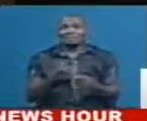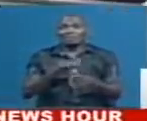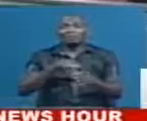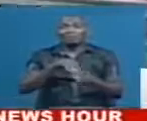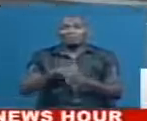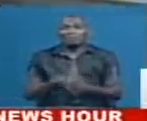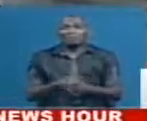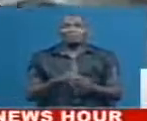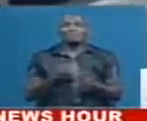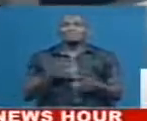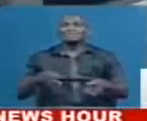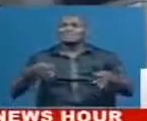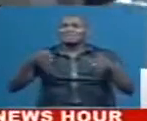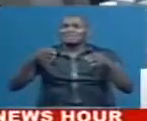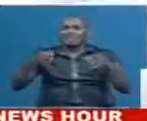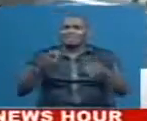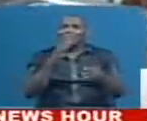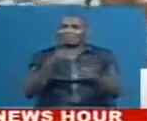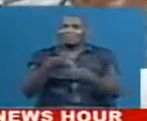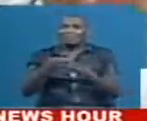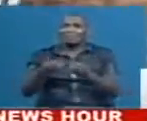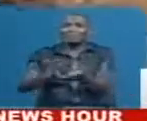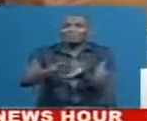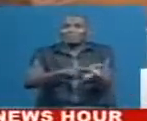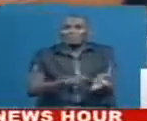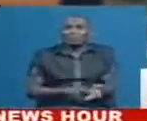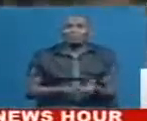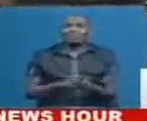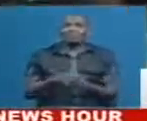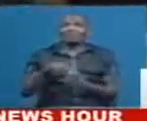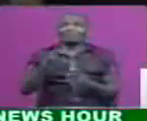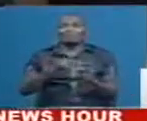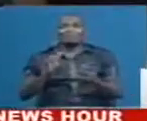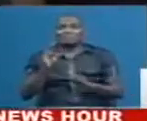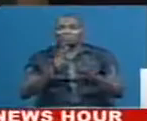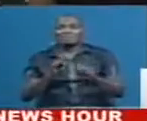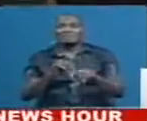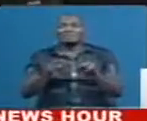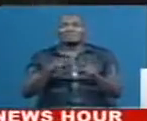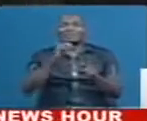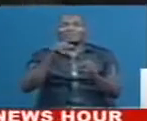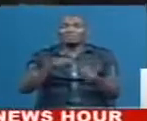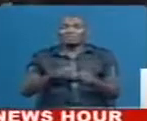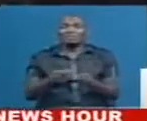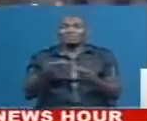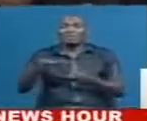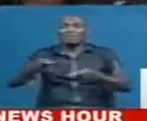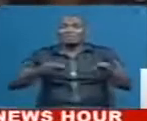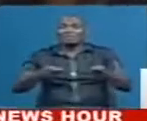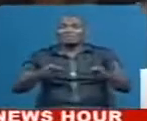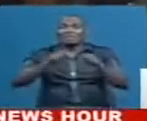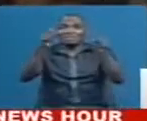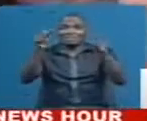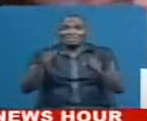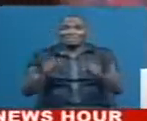include undue delays, poor records management, rent-seeking behaviors, and the inability of the land administration